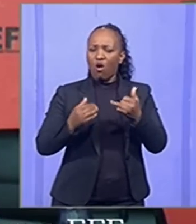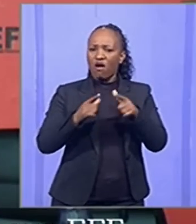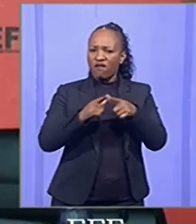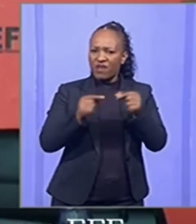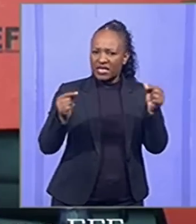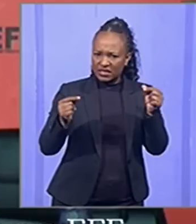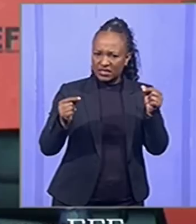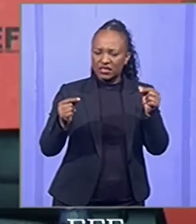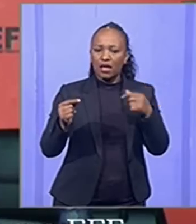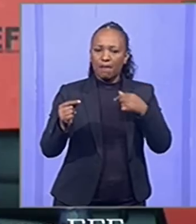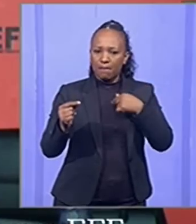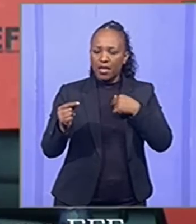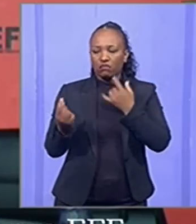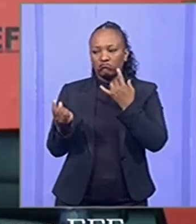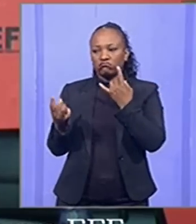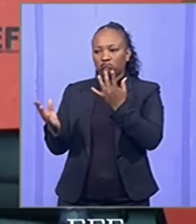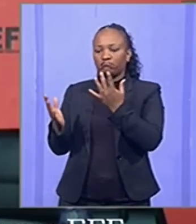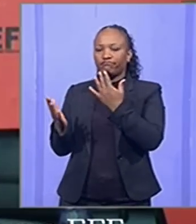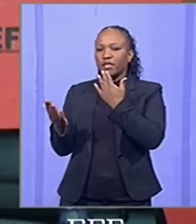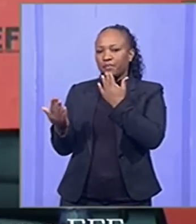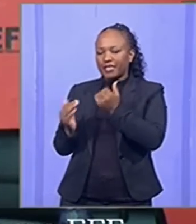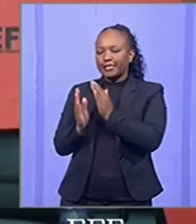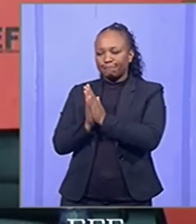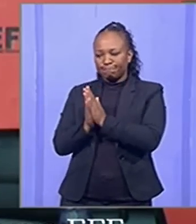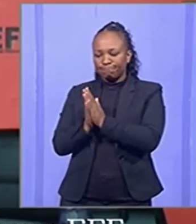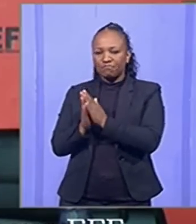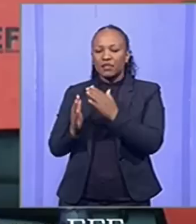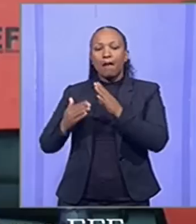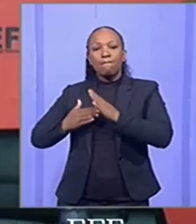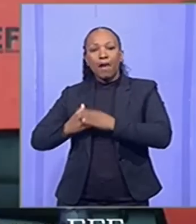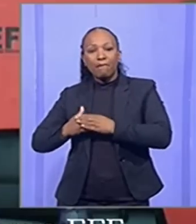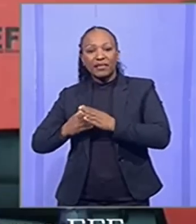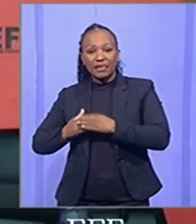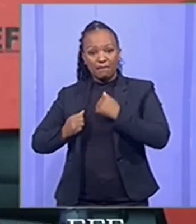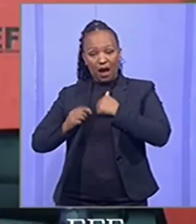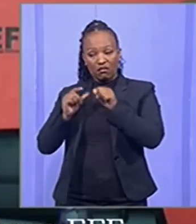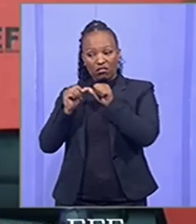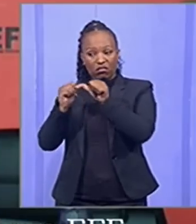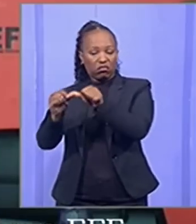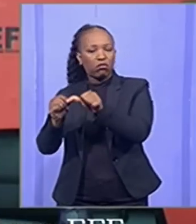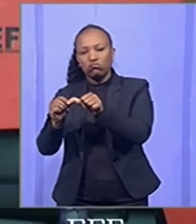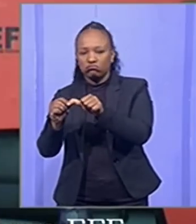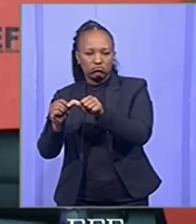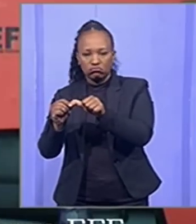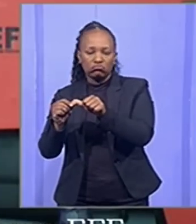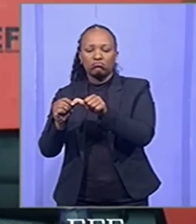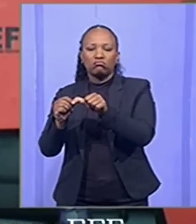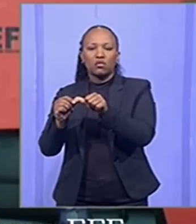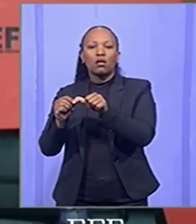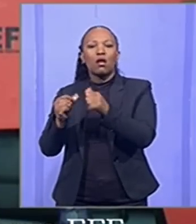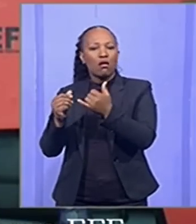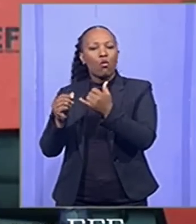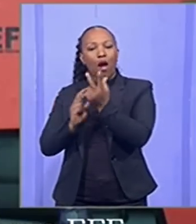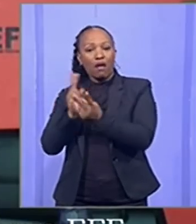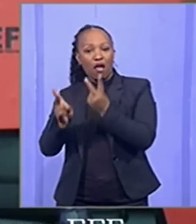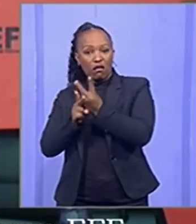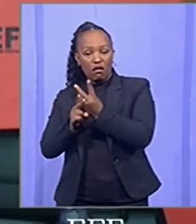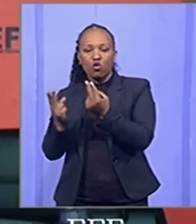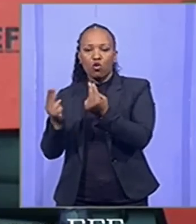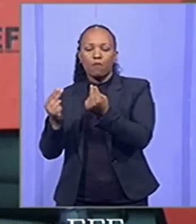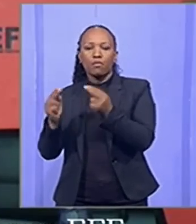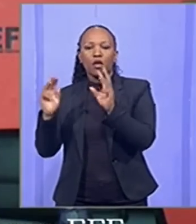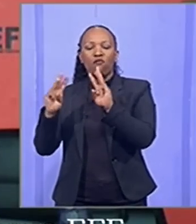said, please be informed that I will not renew my membership of the EFF in Ward 44, which